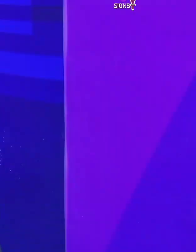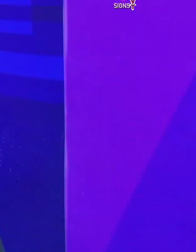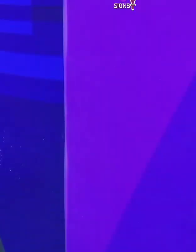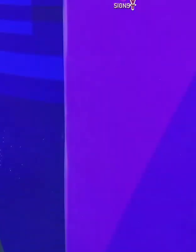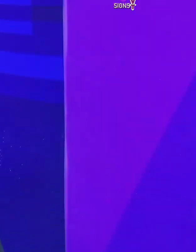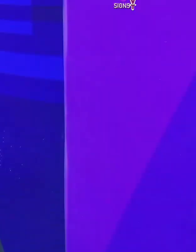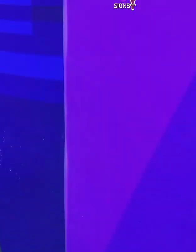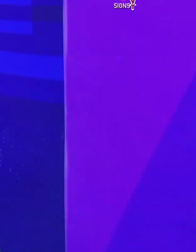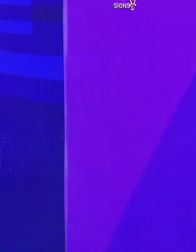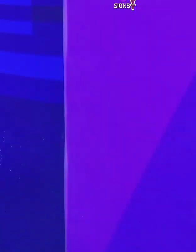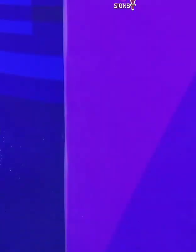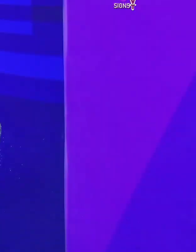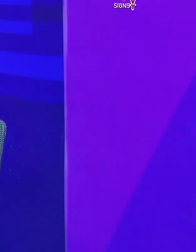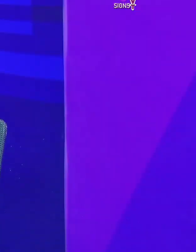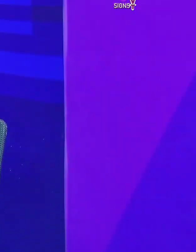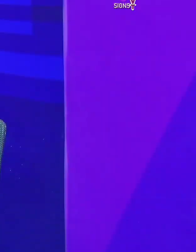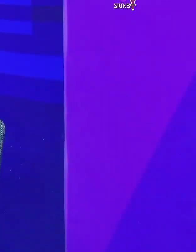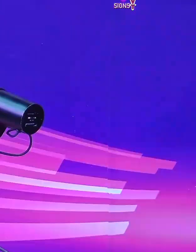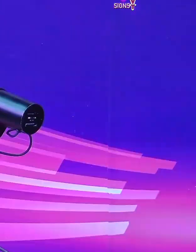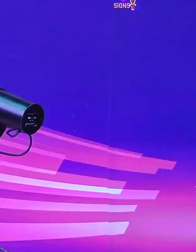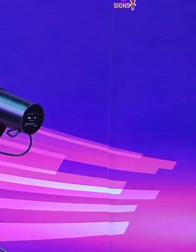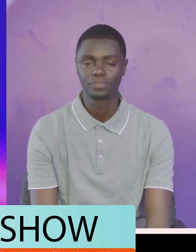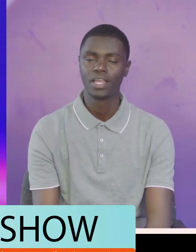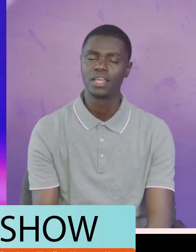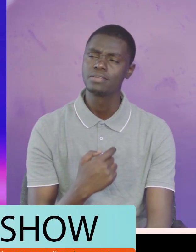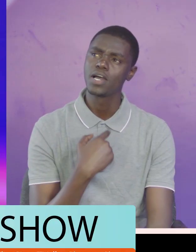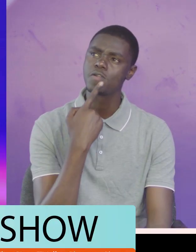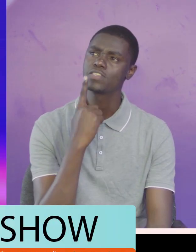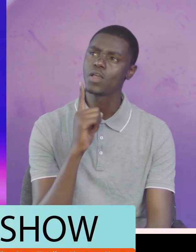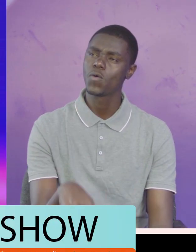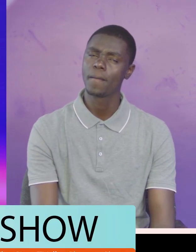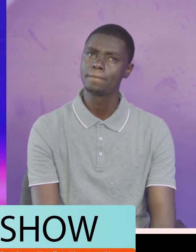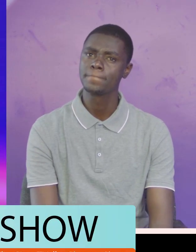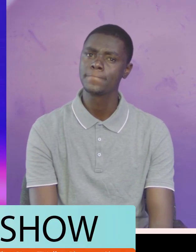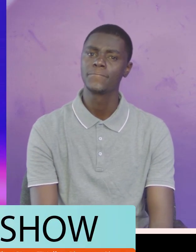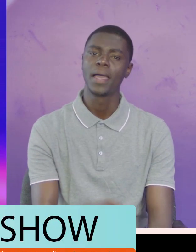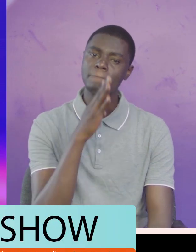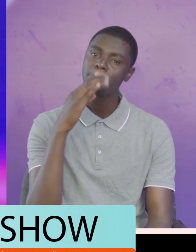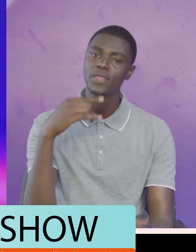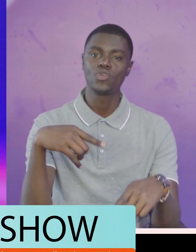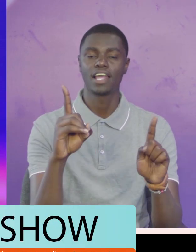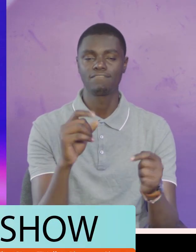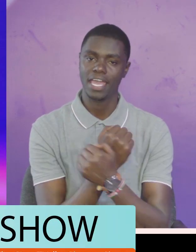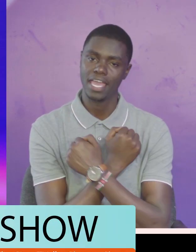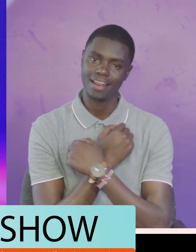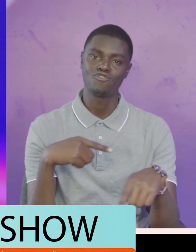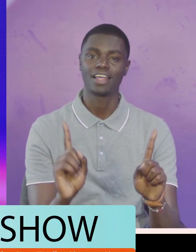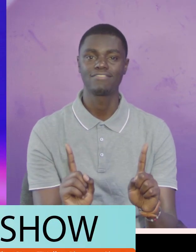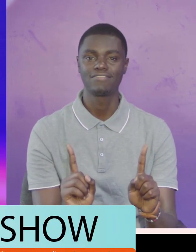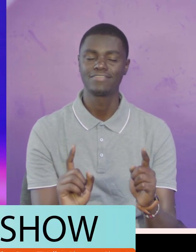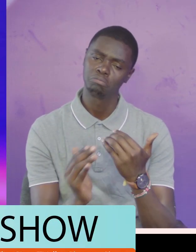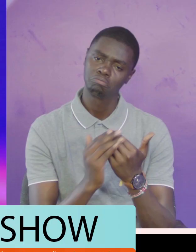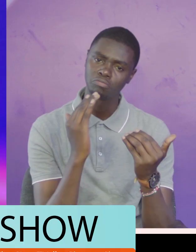anything. Your final word to our viewers. I would say be yourself and love